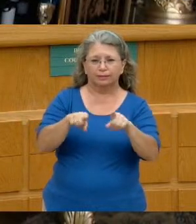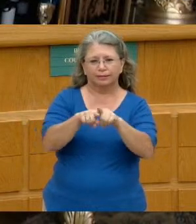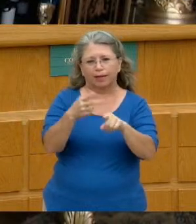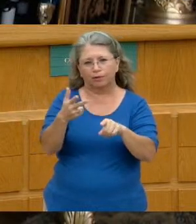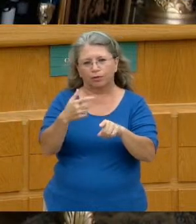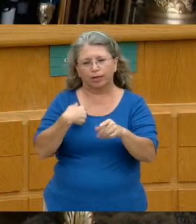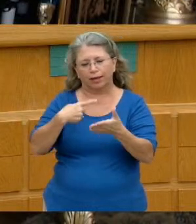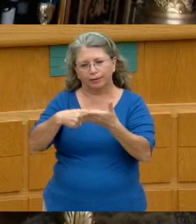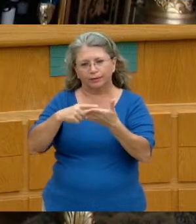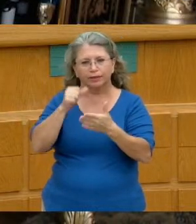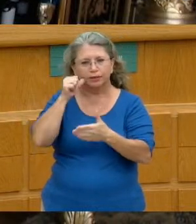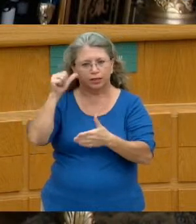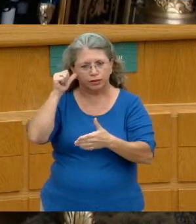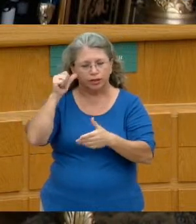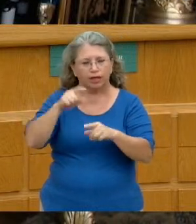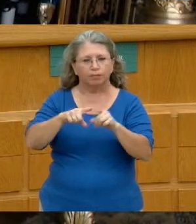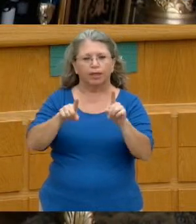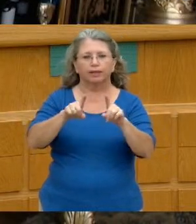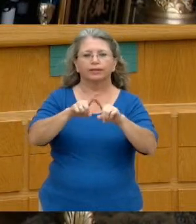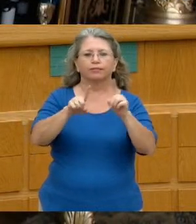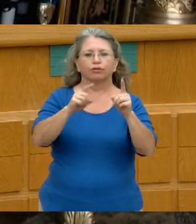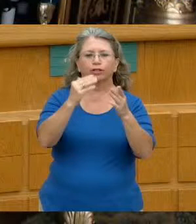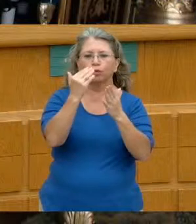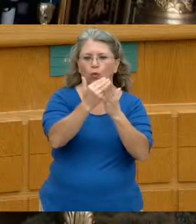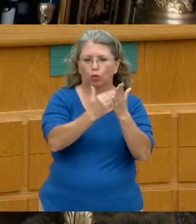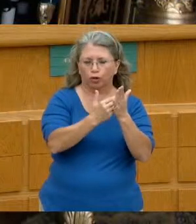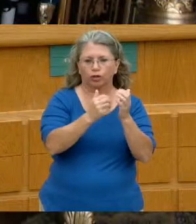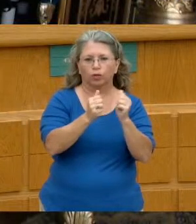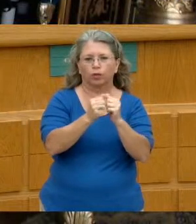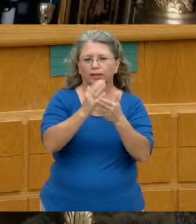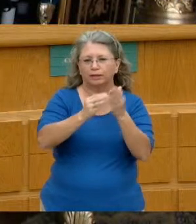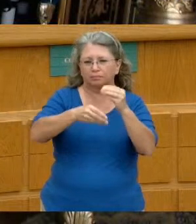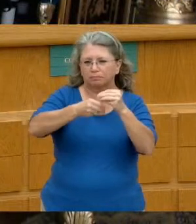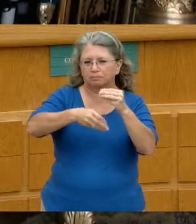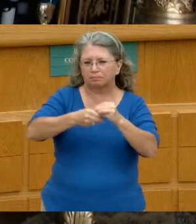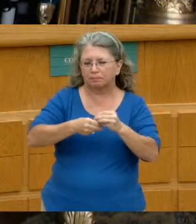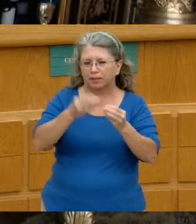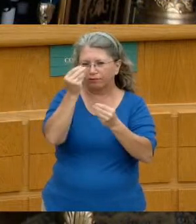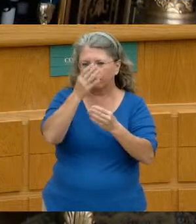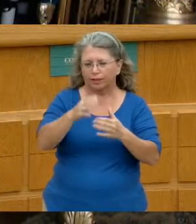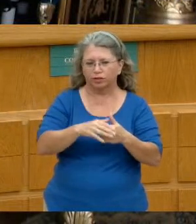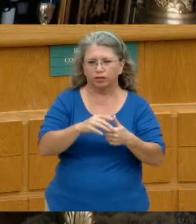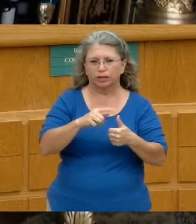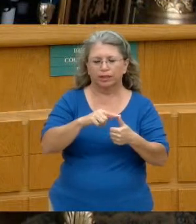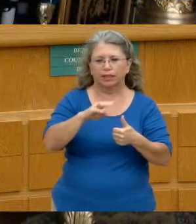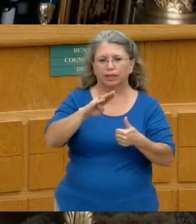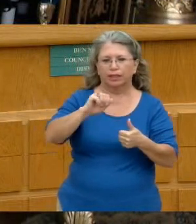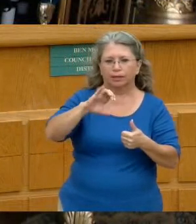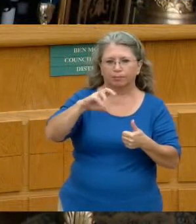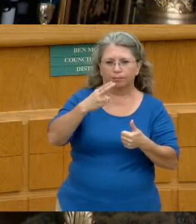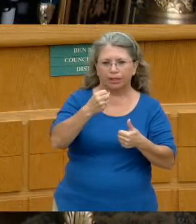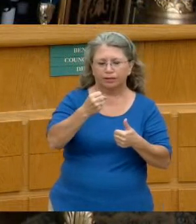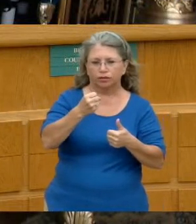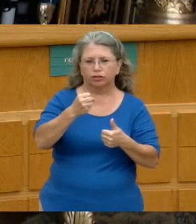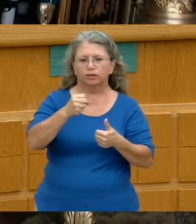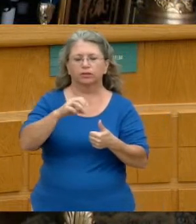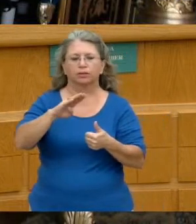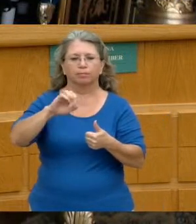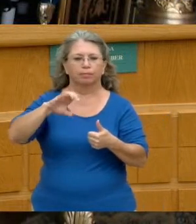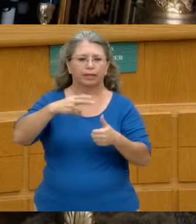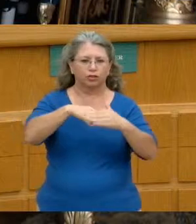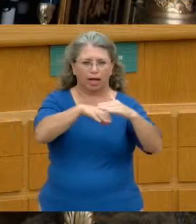discussed yesterday, but in a different order and with some supplemental information. Beaches and beach access for the July 4th